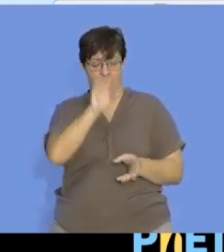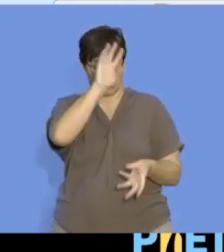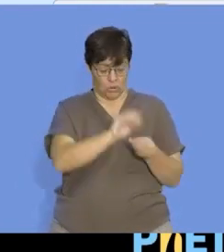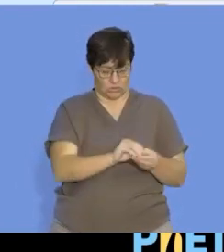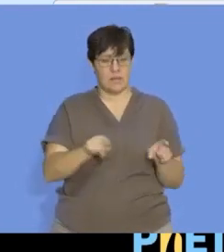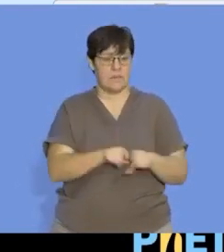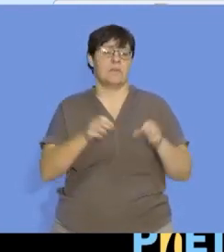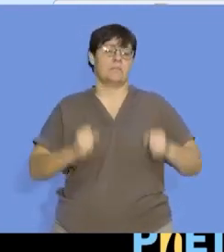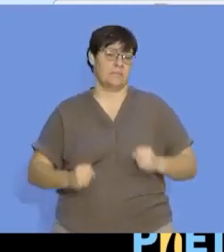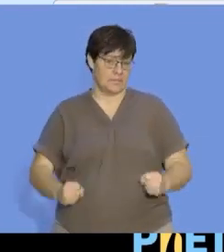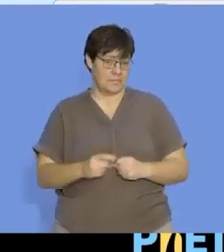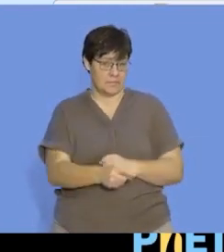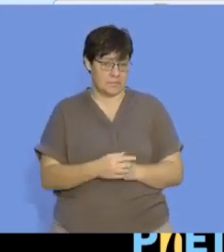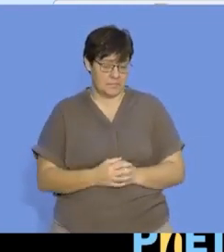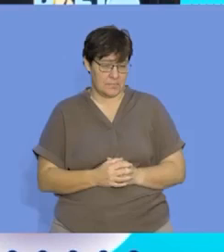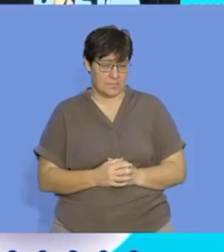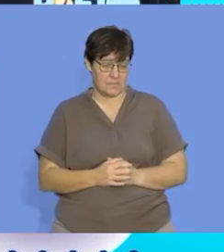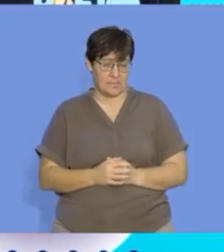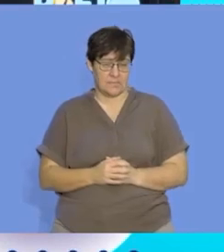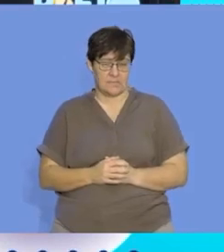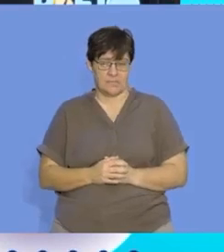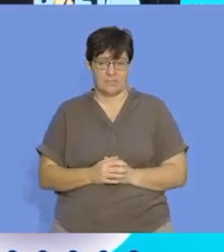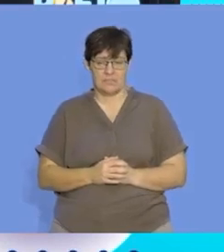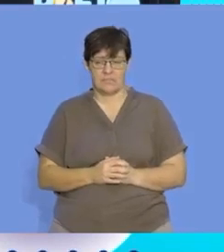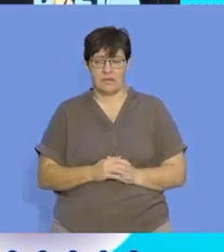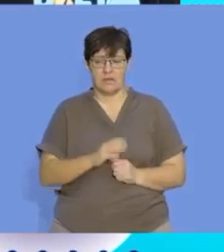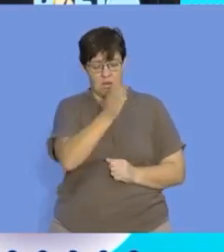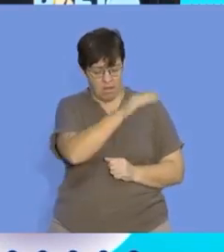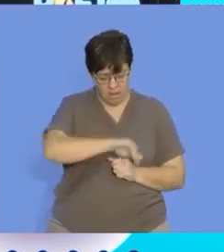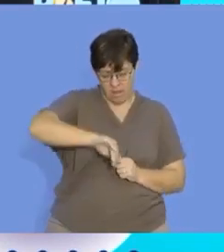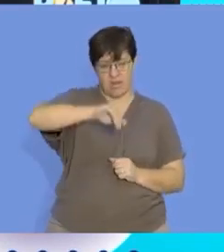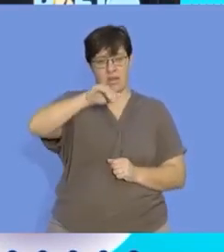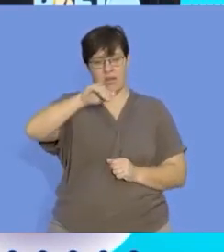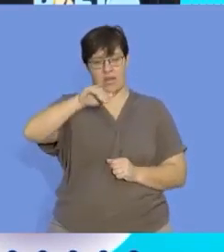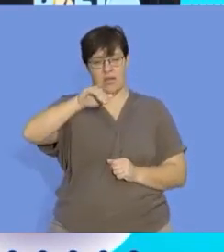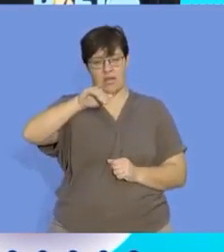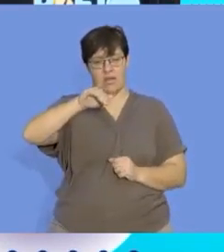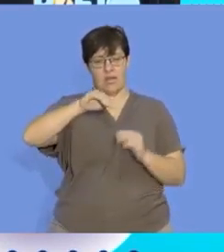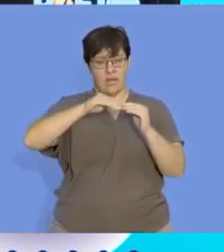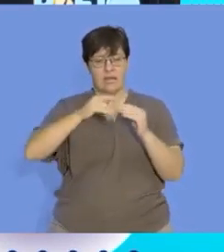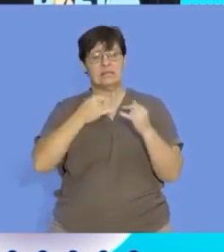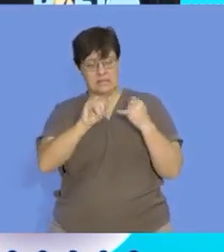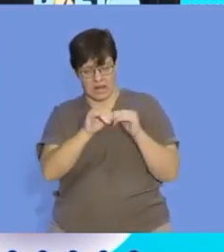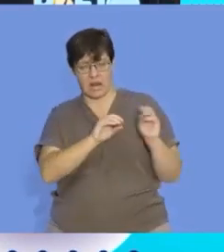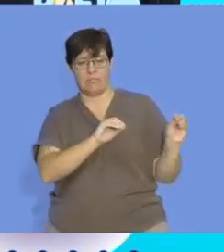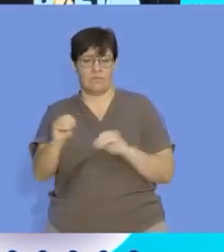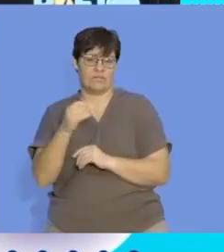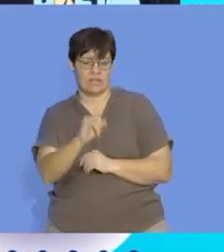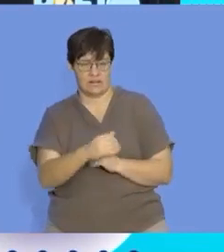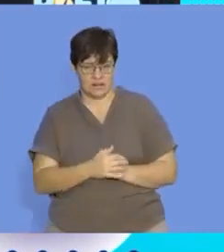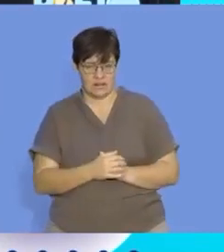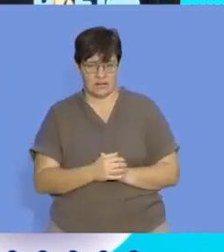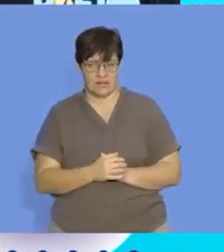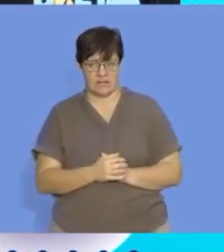same, but here, it's now at a height above the ground and still moving. And in fact, it's the